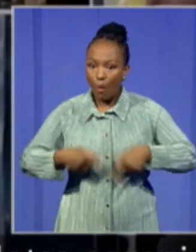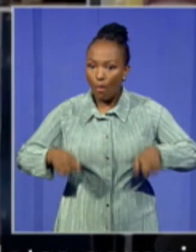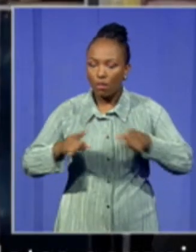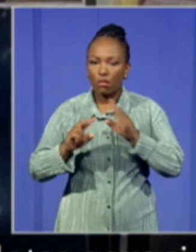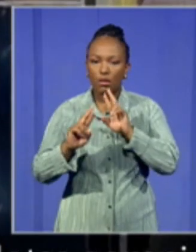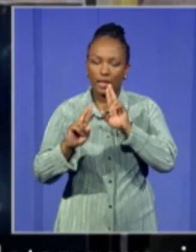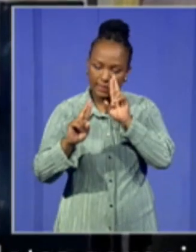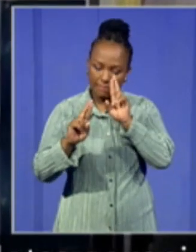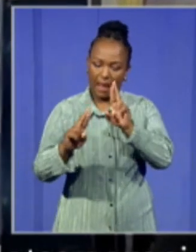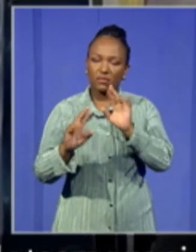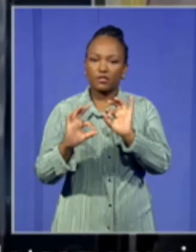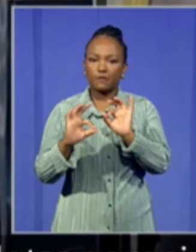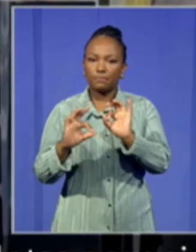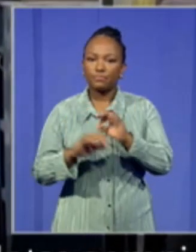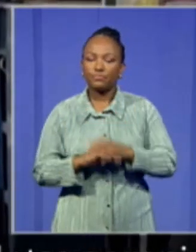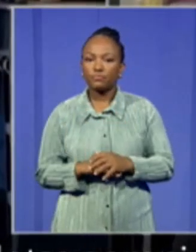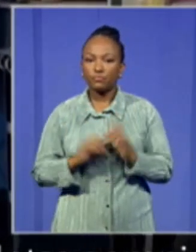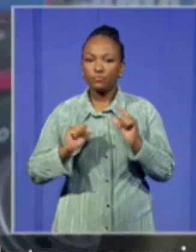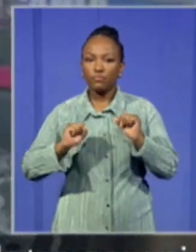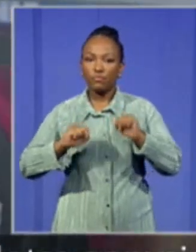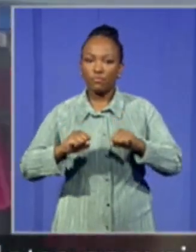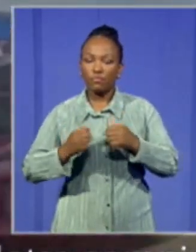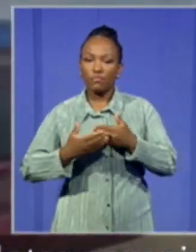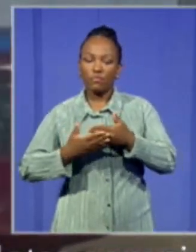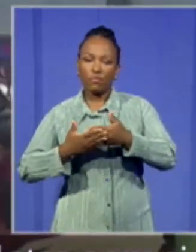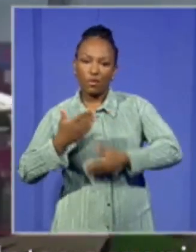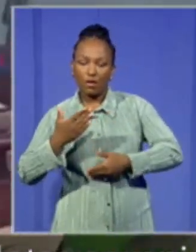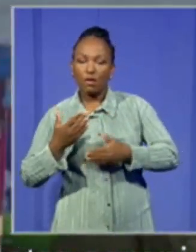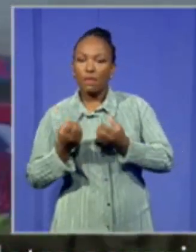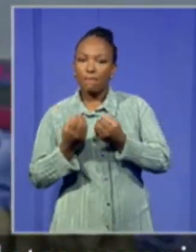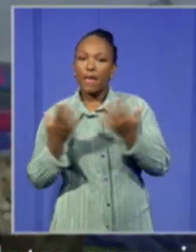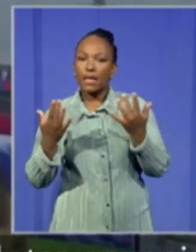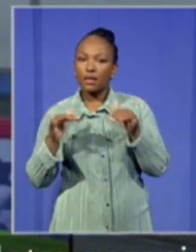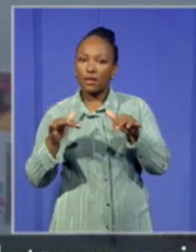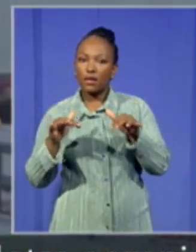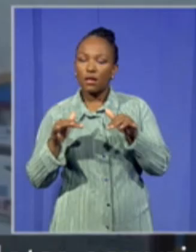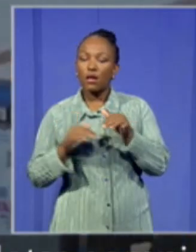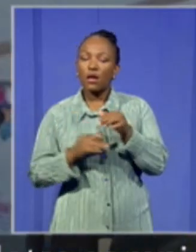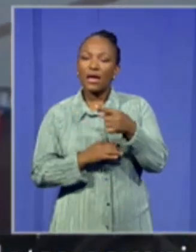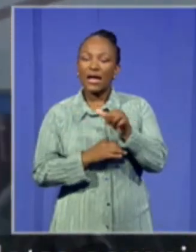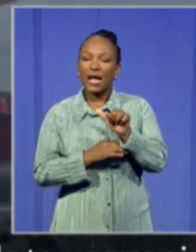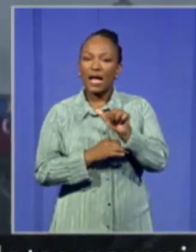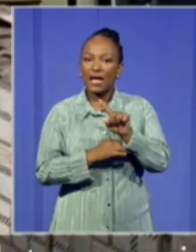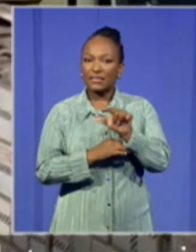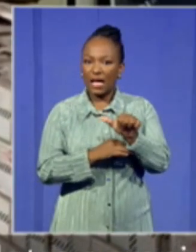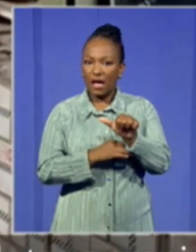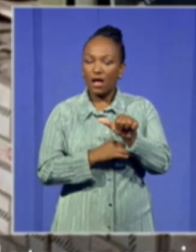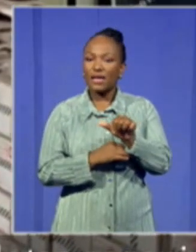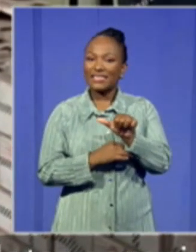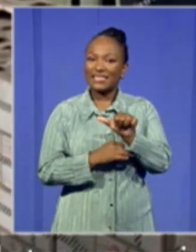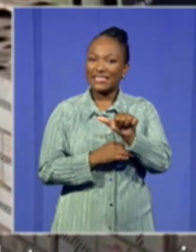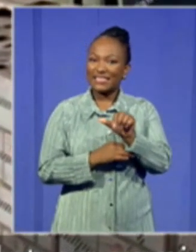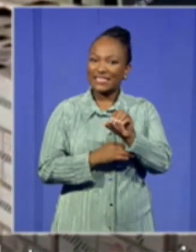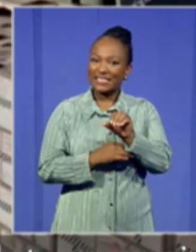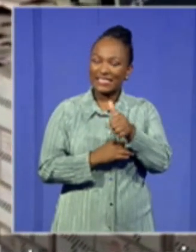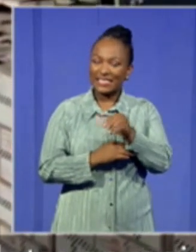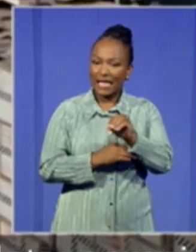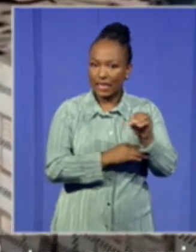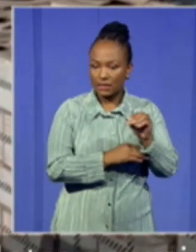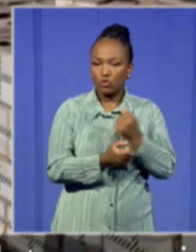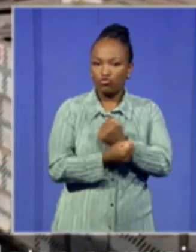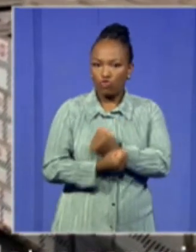immediately. Tumalano e tlhoka dirori di le 600 tsa dithuso go tsena kwa Gaza tsatsi le letsatsi. Go akaretsa le di le